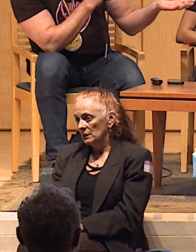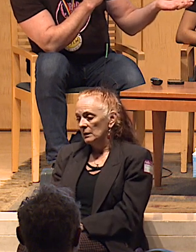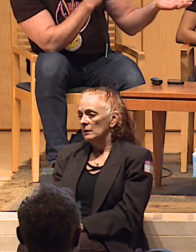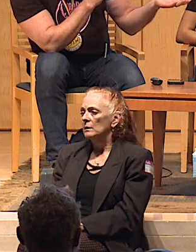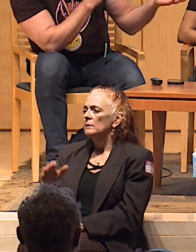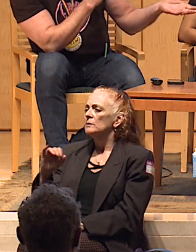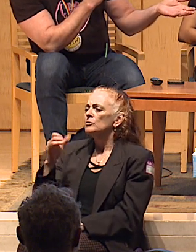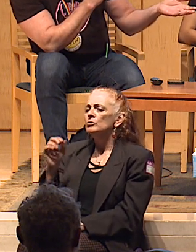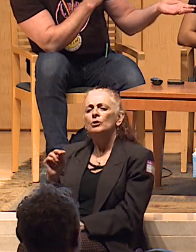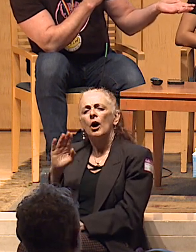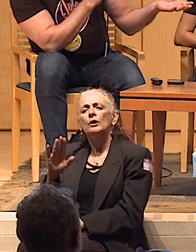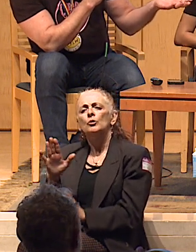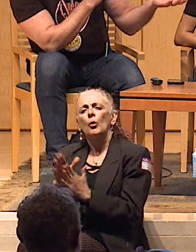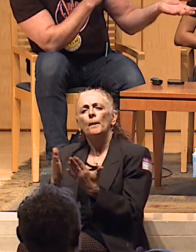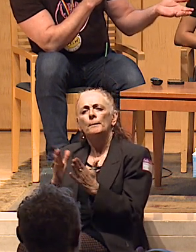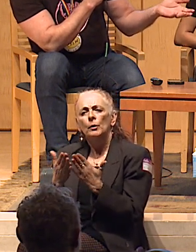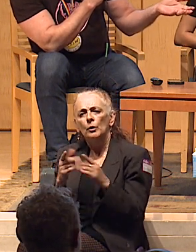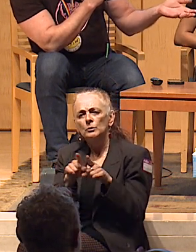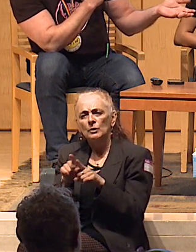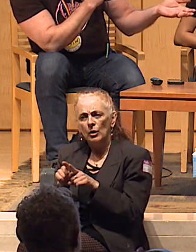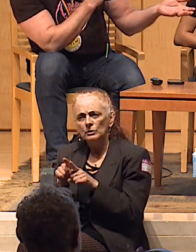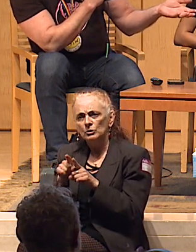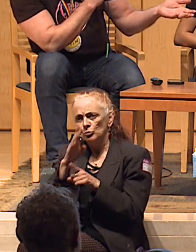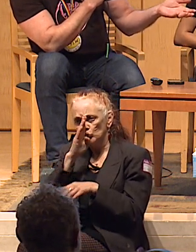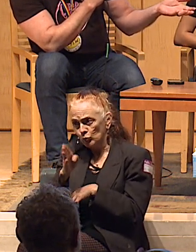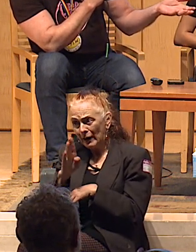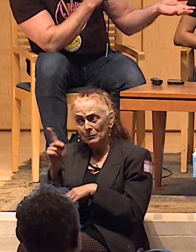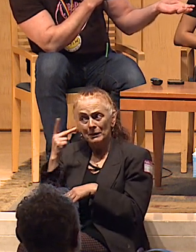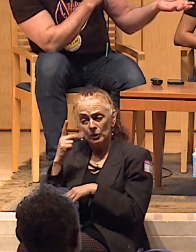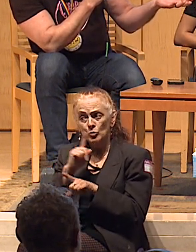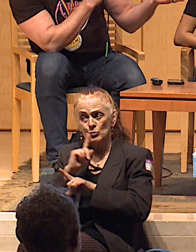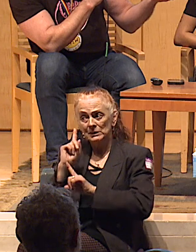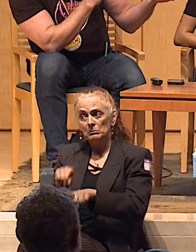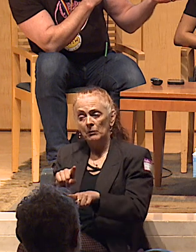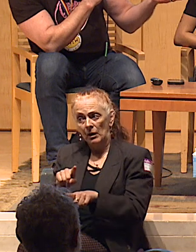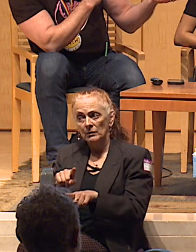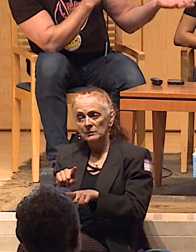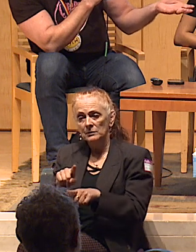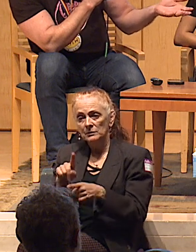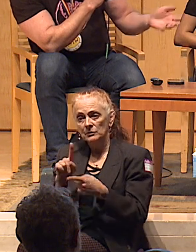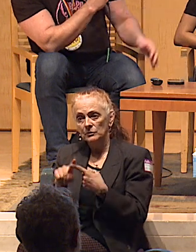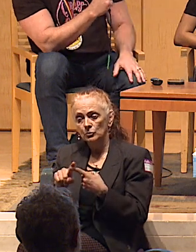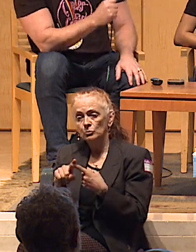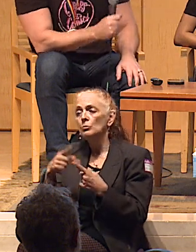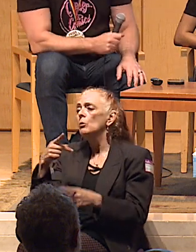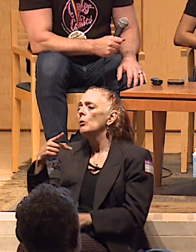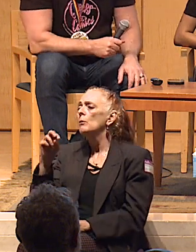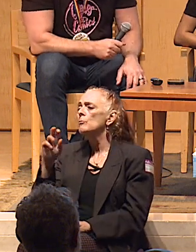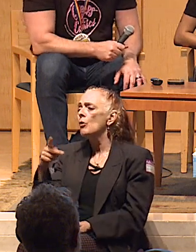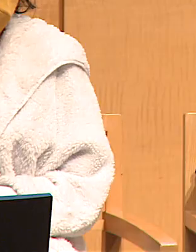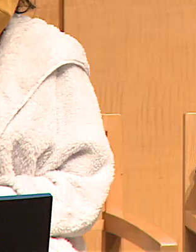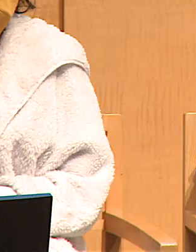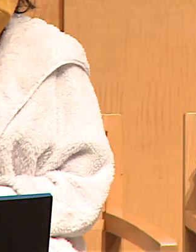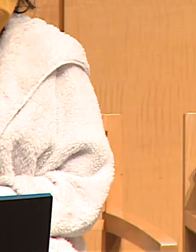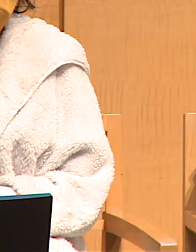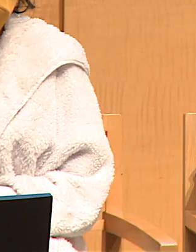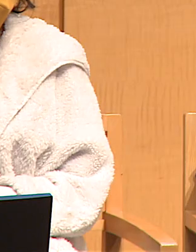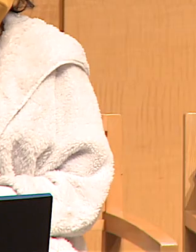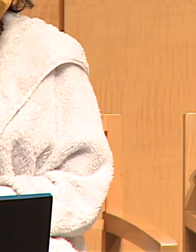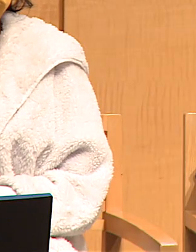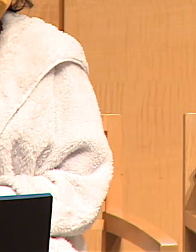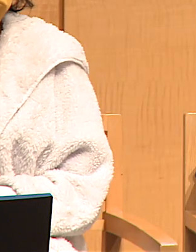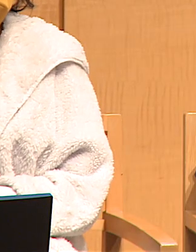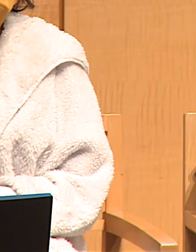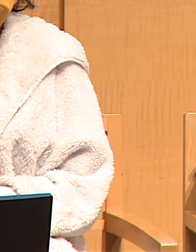book, A Fearful Hunter, was also a sort of direct political response to Prop 8. Yeah, Prop 8 had just passed,